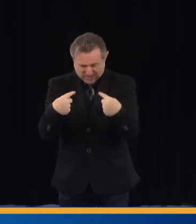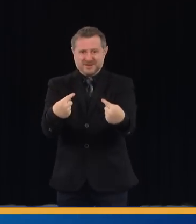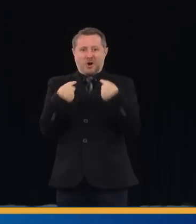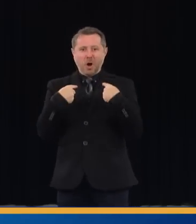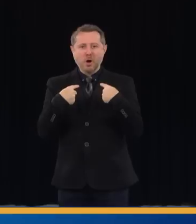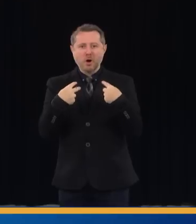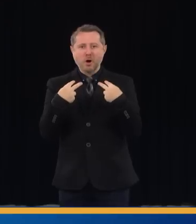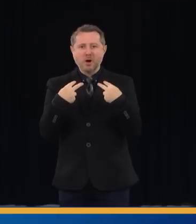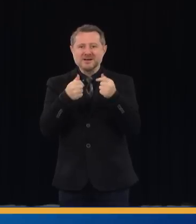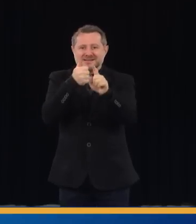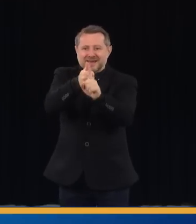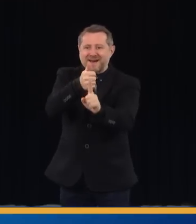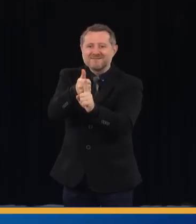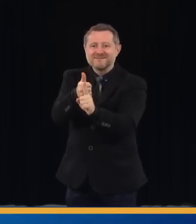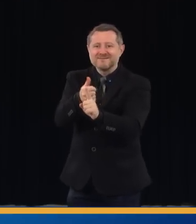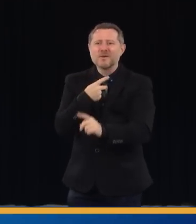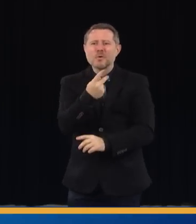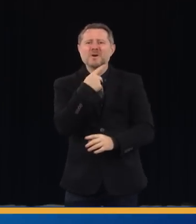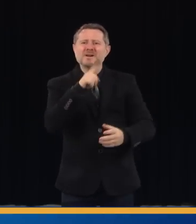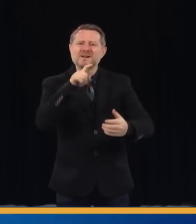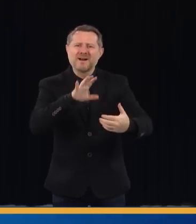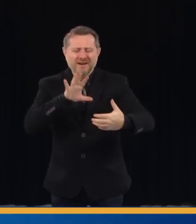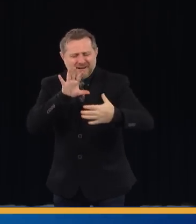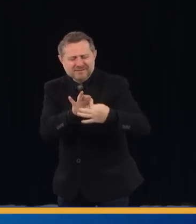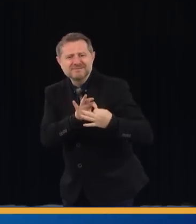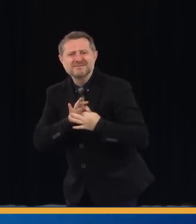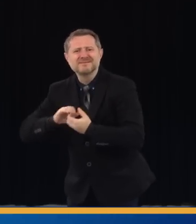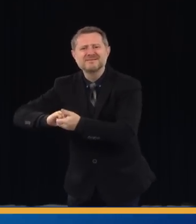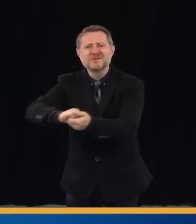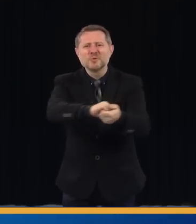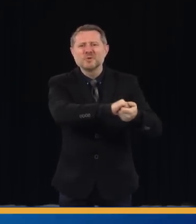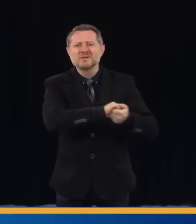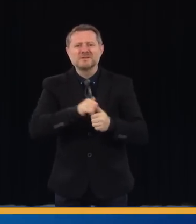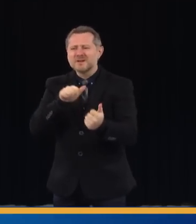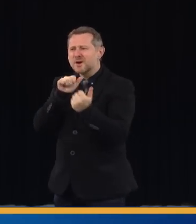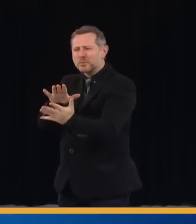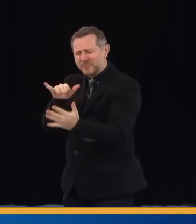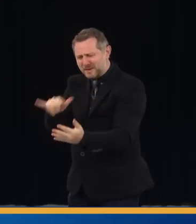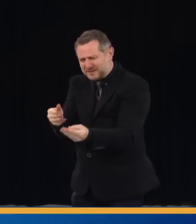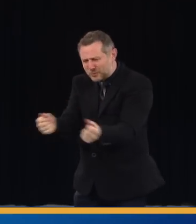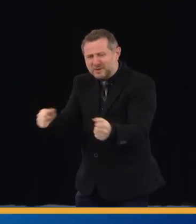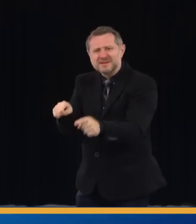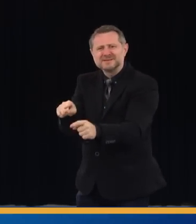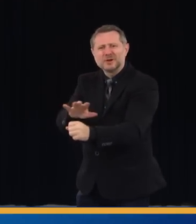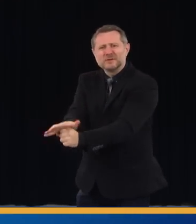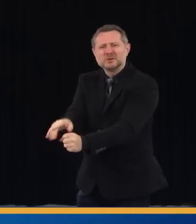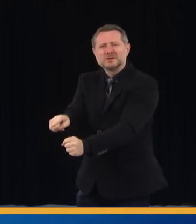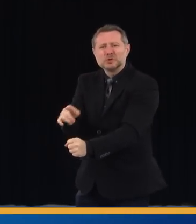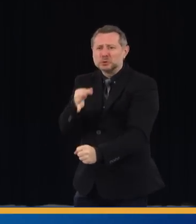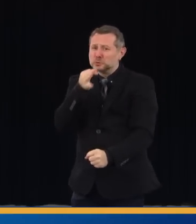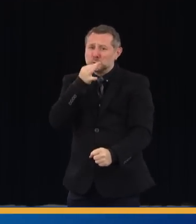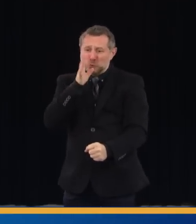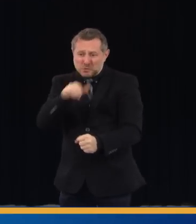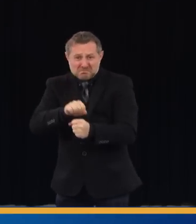and let's cooperate to address it in New York because it's going to be in your town